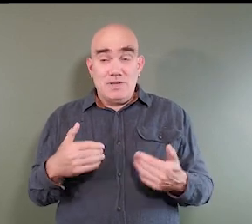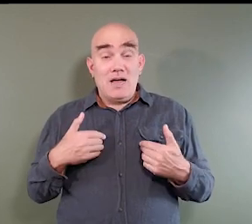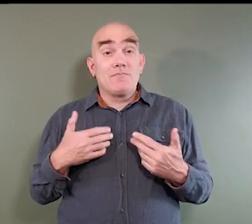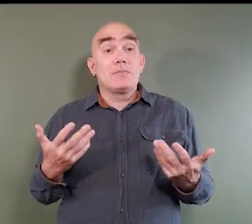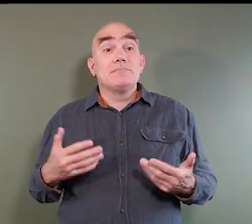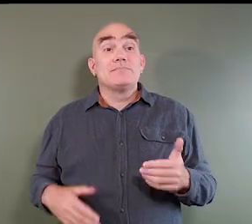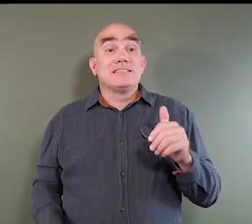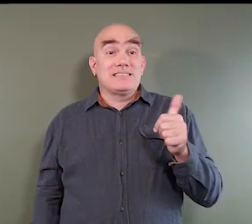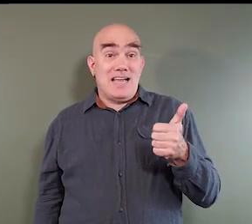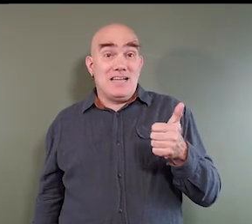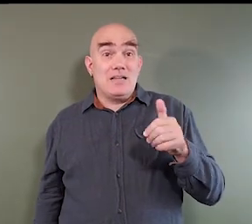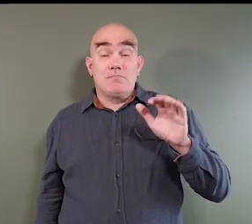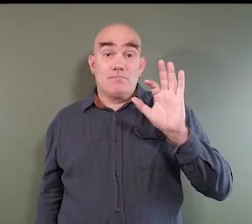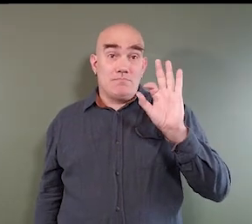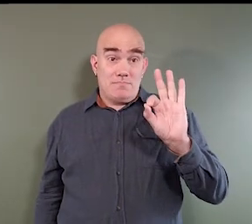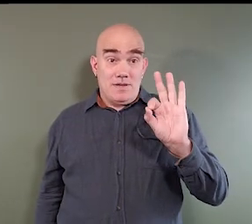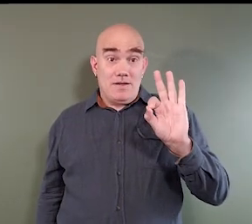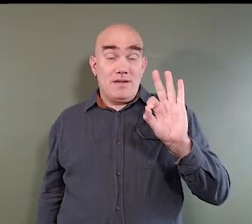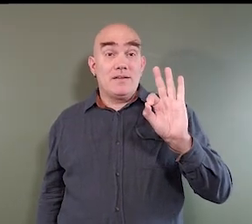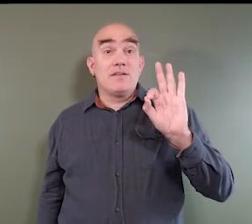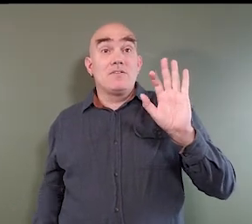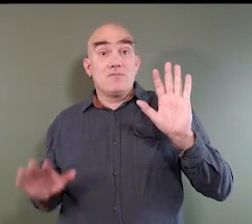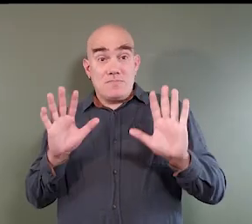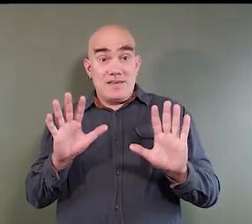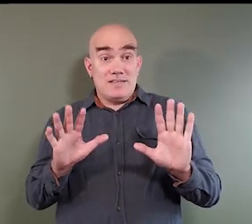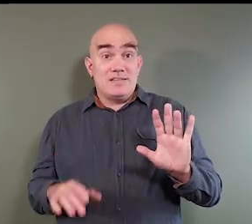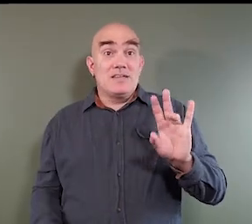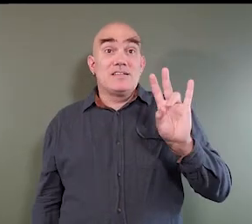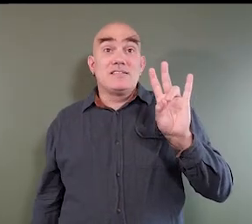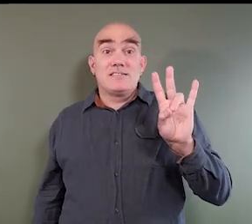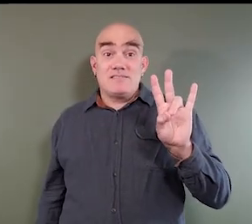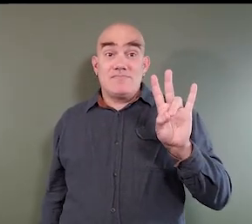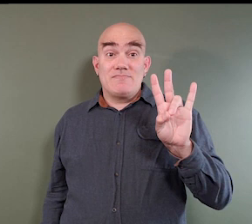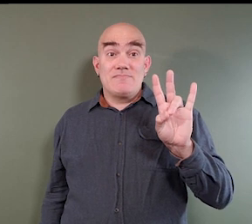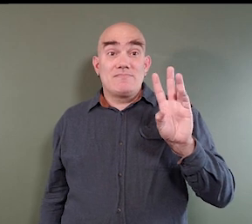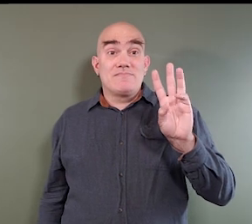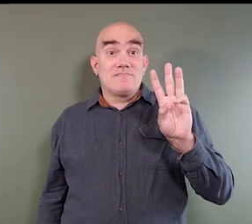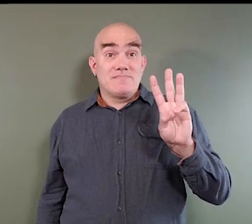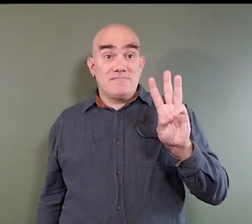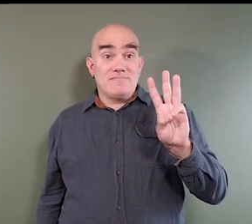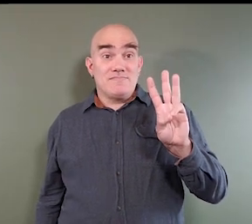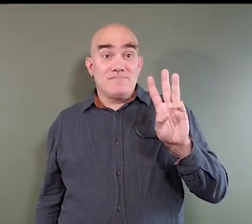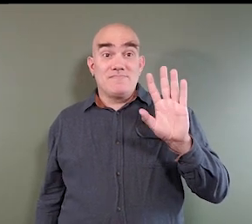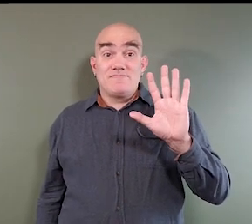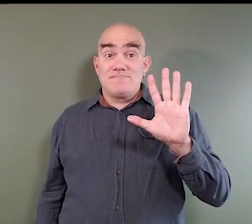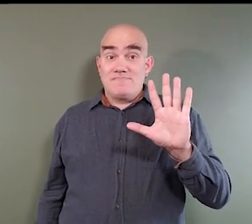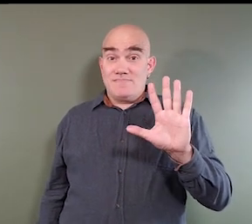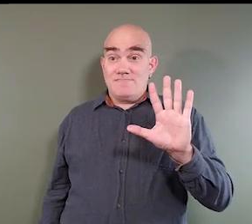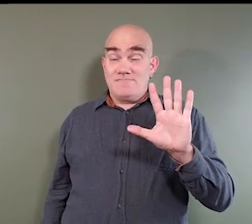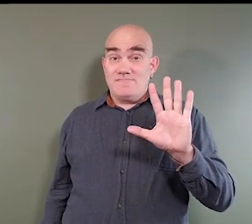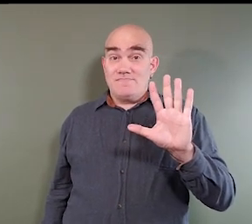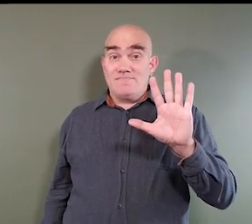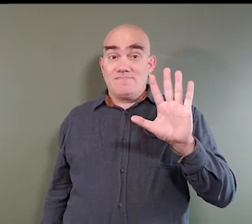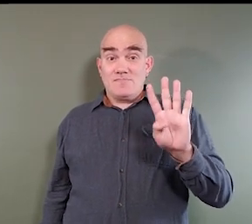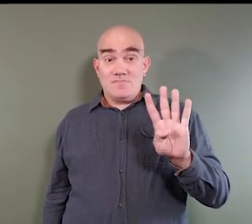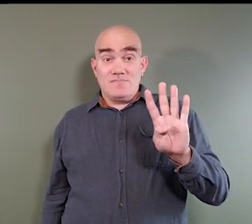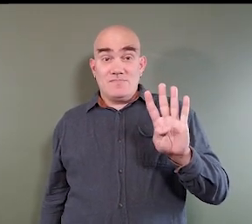got 10, 9, great, 7, 6,